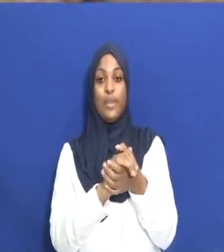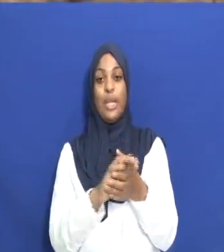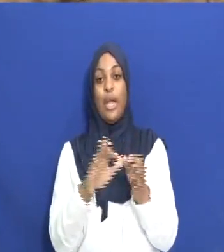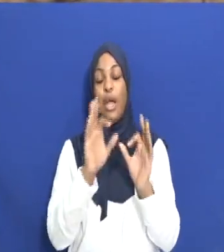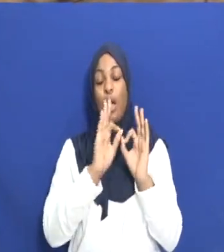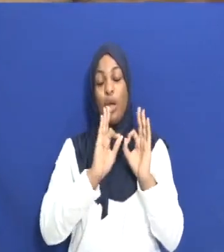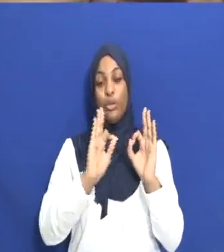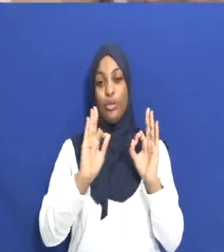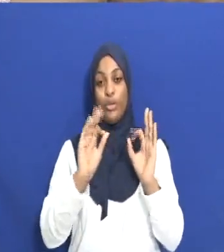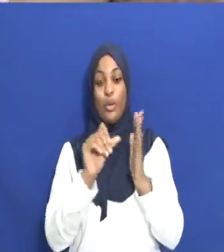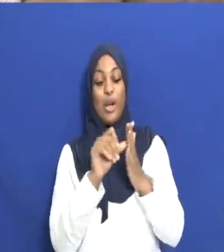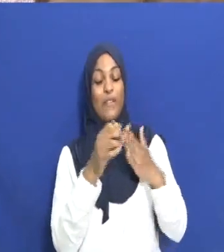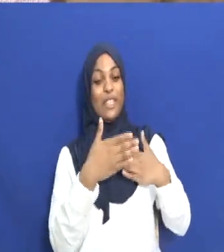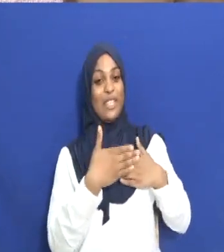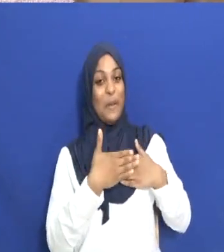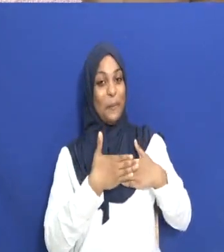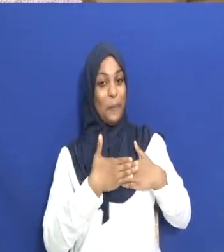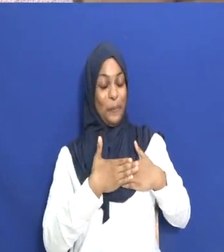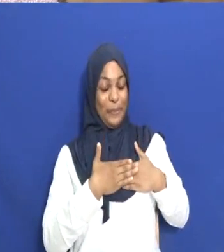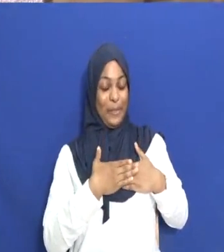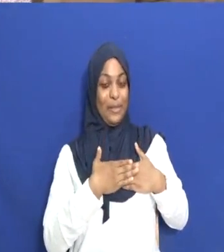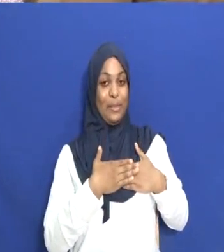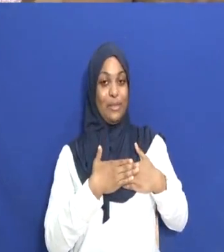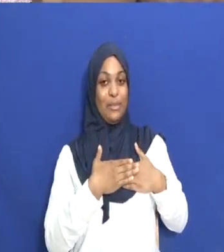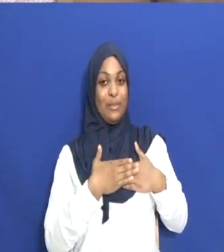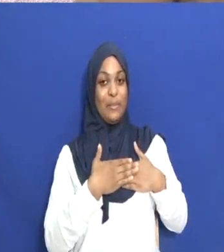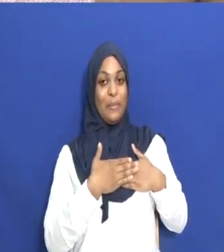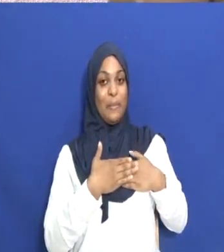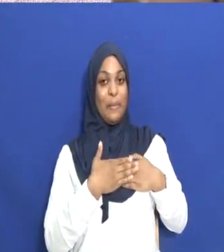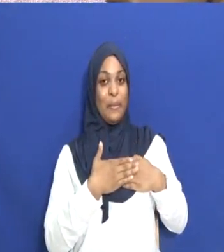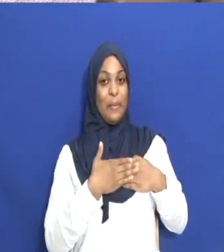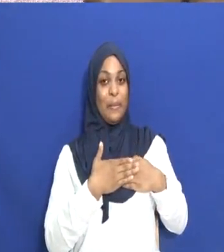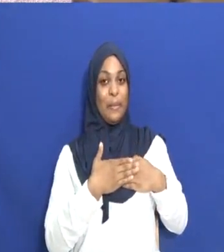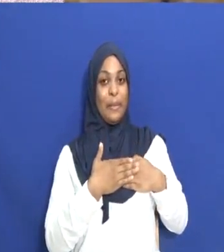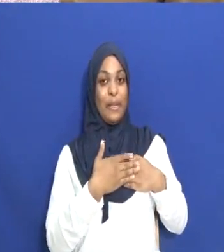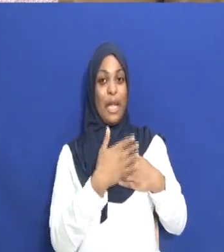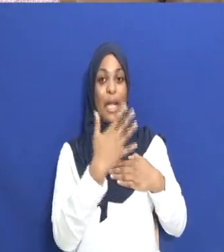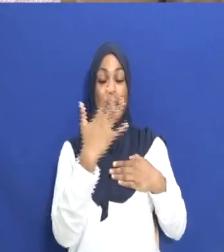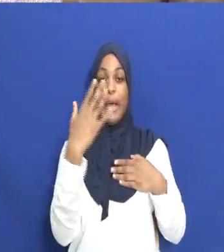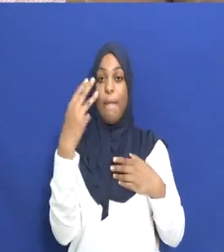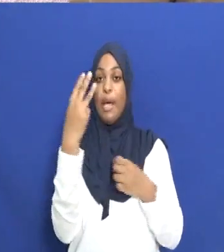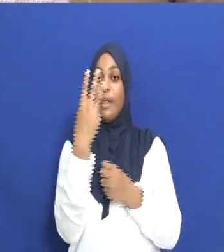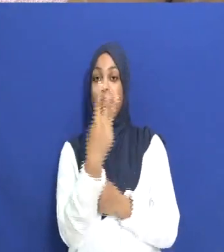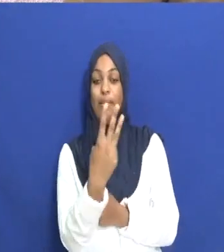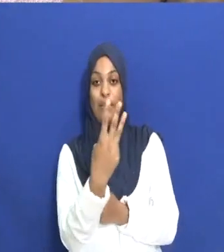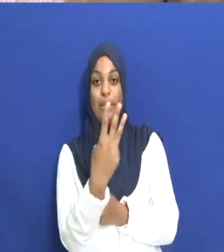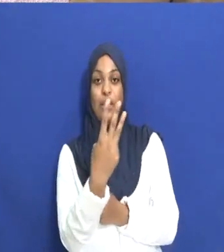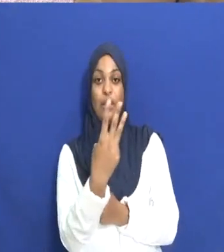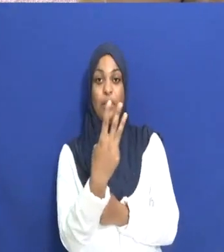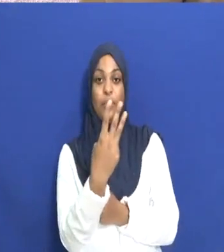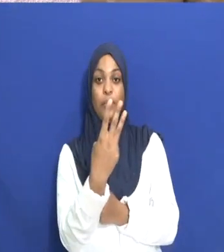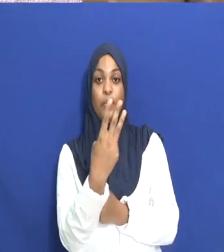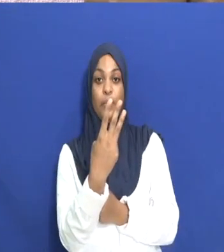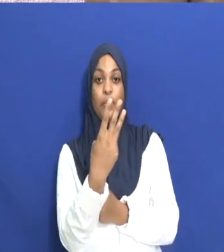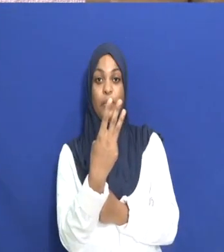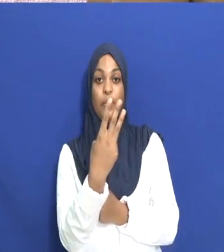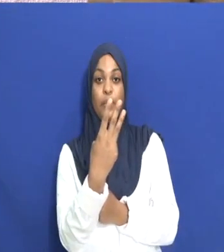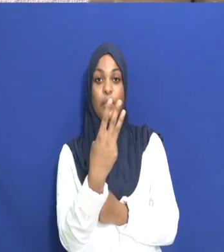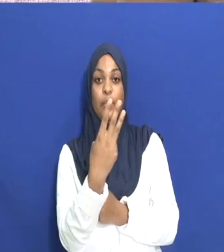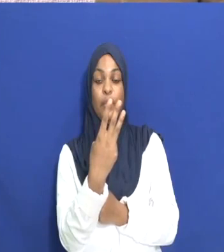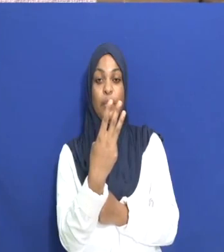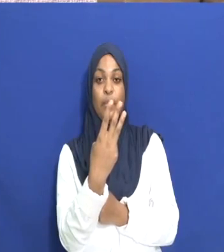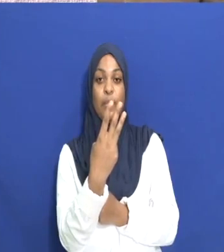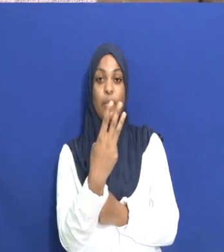pupil, we are going on to see number 3. Here, how many